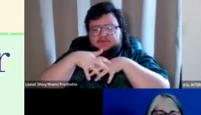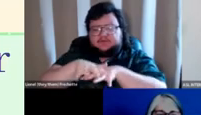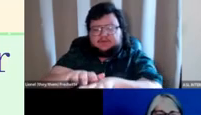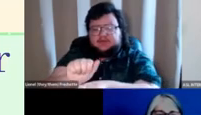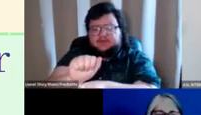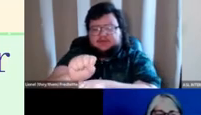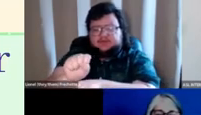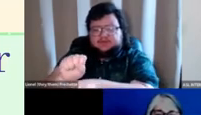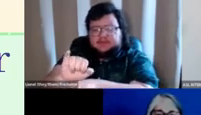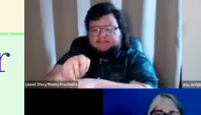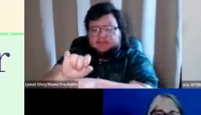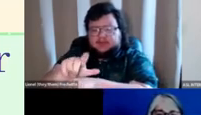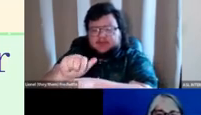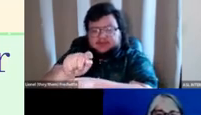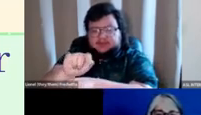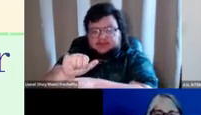climbing the tree